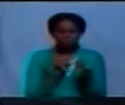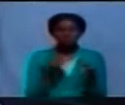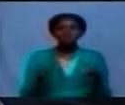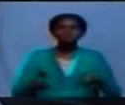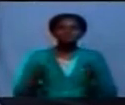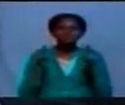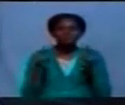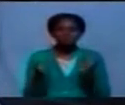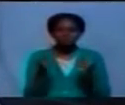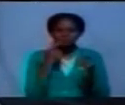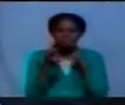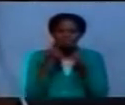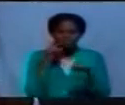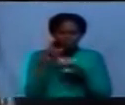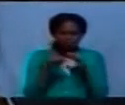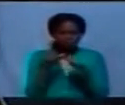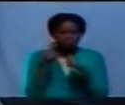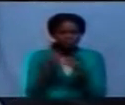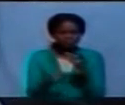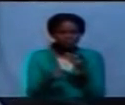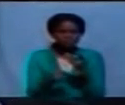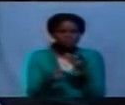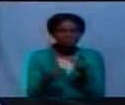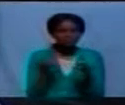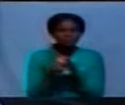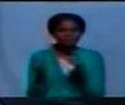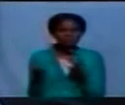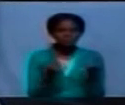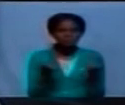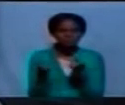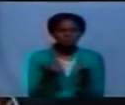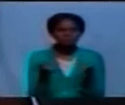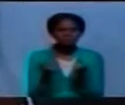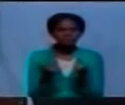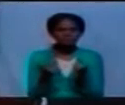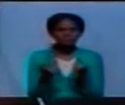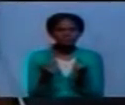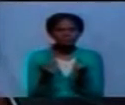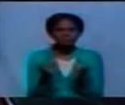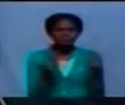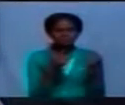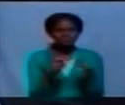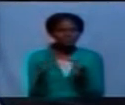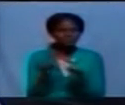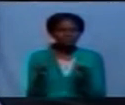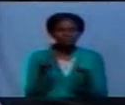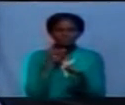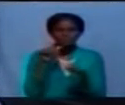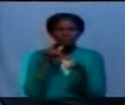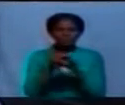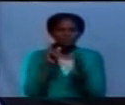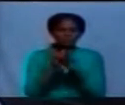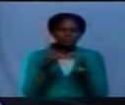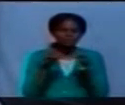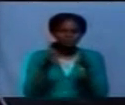high. We've talked about, we're coming from liquidity situation which were pretty tight. They've eased out a bit, but not that they're completely out